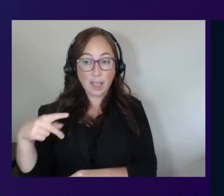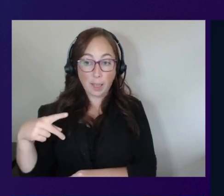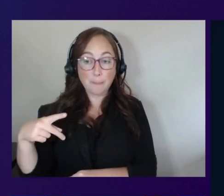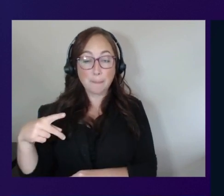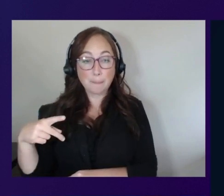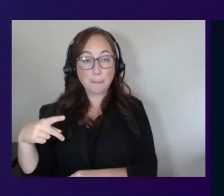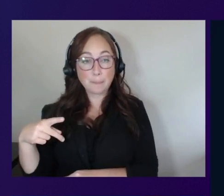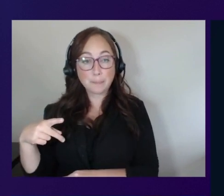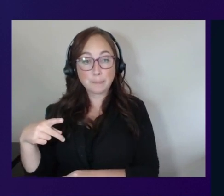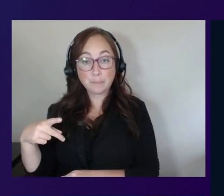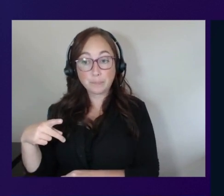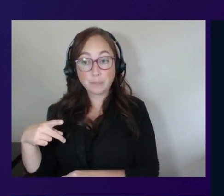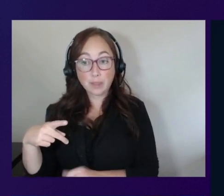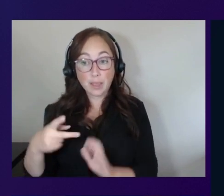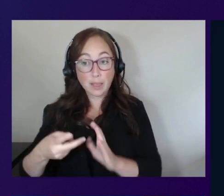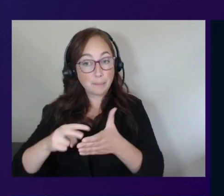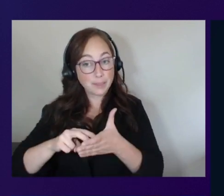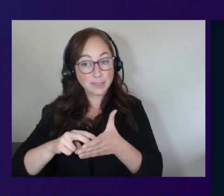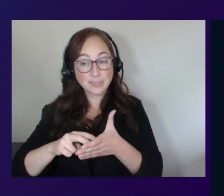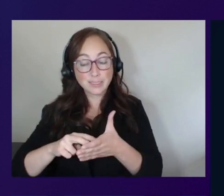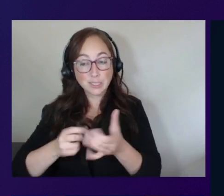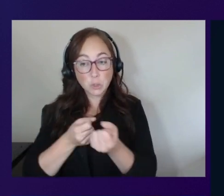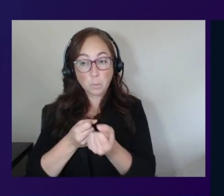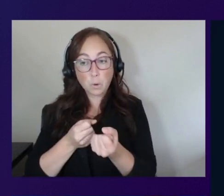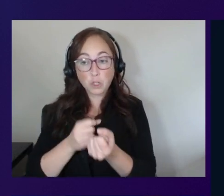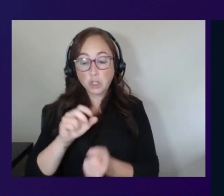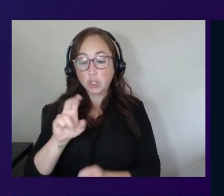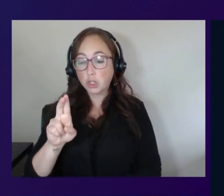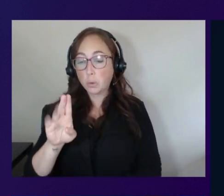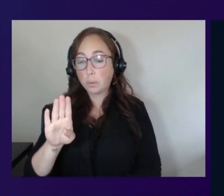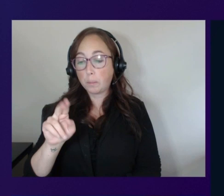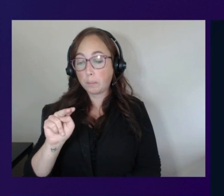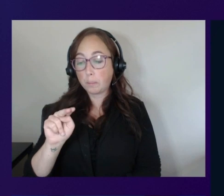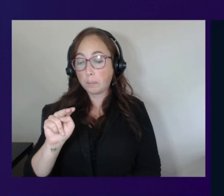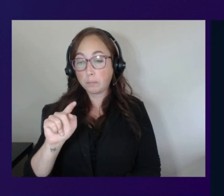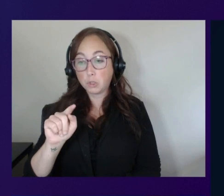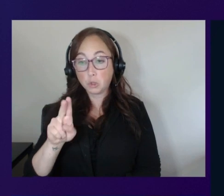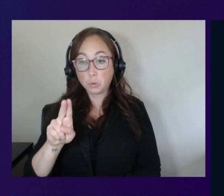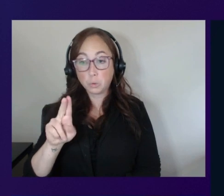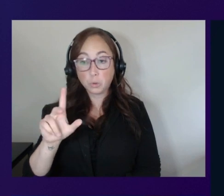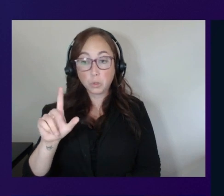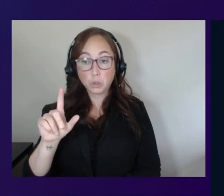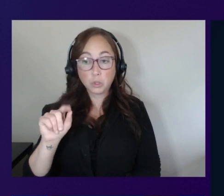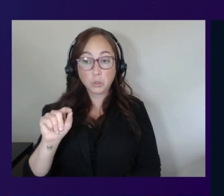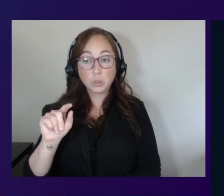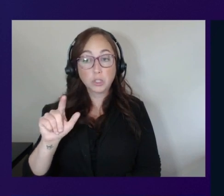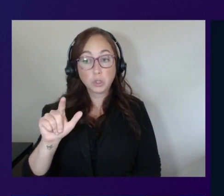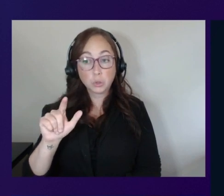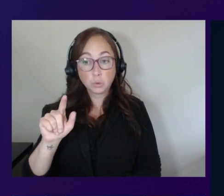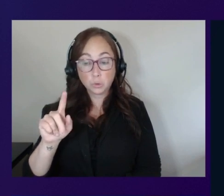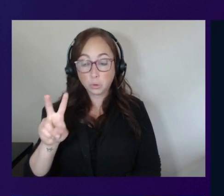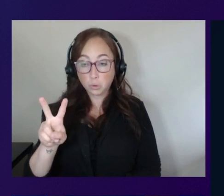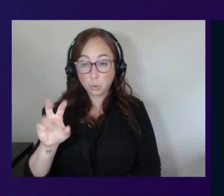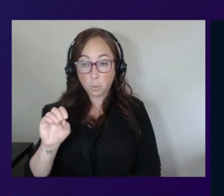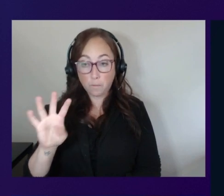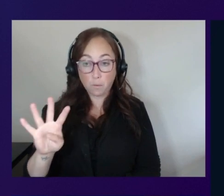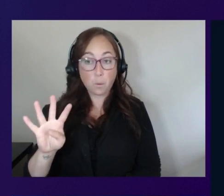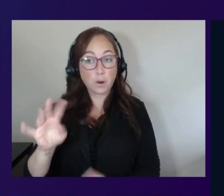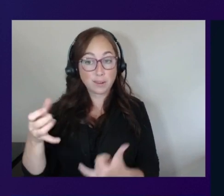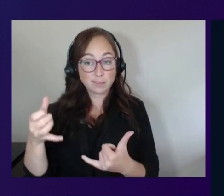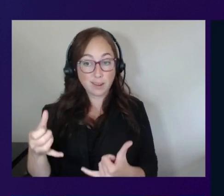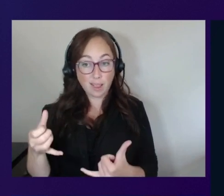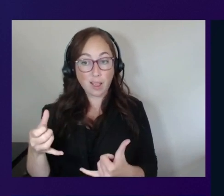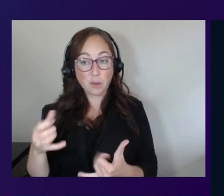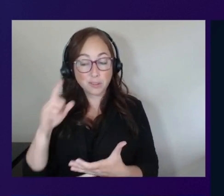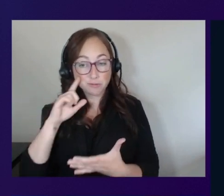applications. So basically, it supports Ubuntu 20.04 and Ubuntu 22.04 now. So check that one out, and it has a